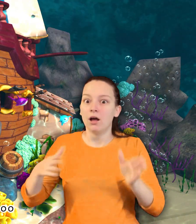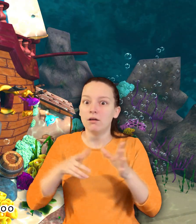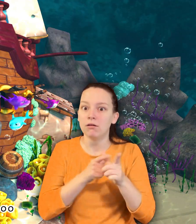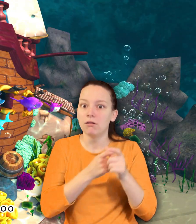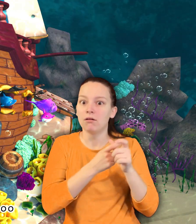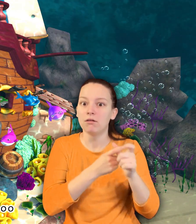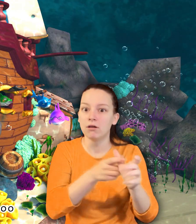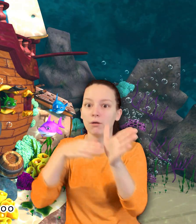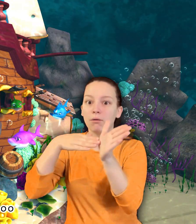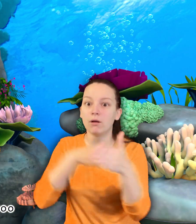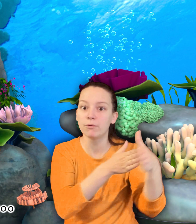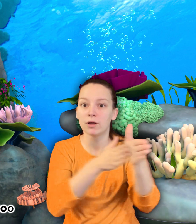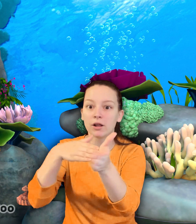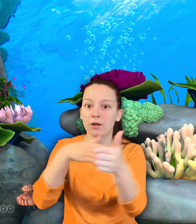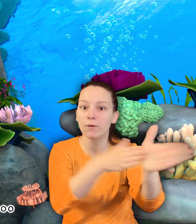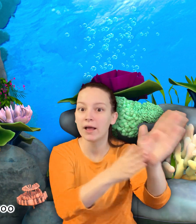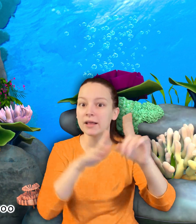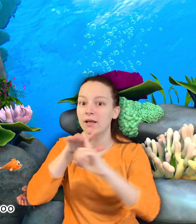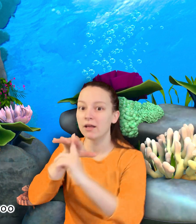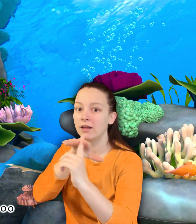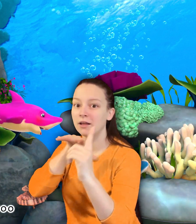run away